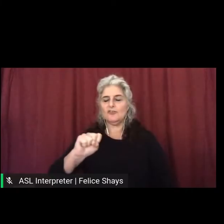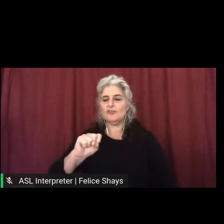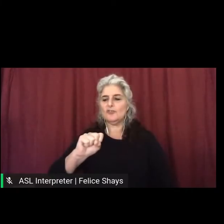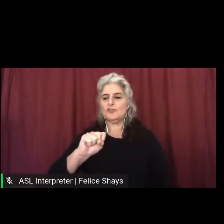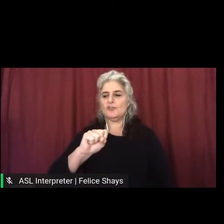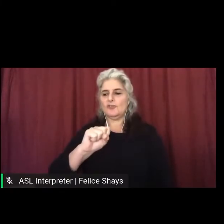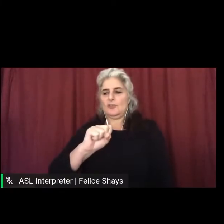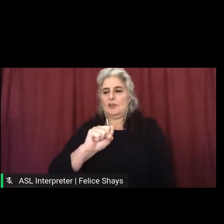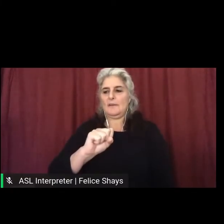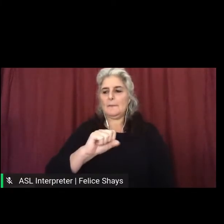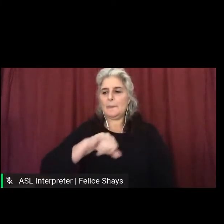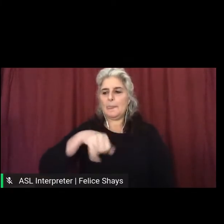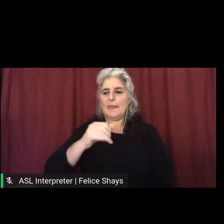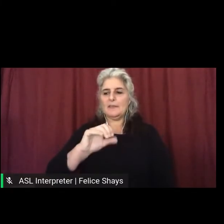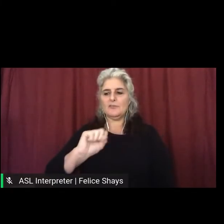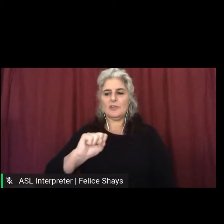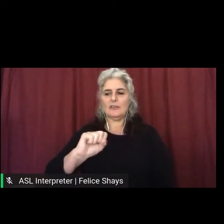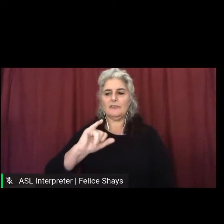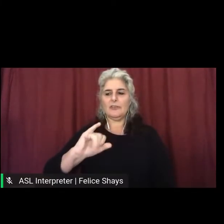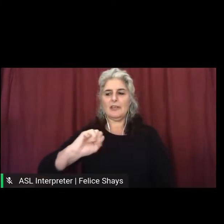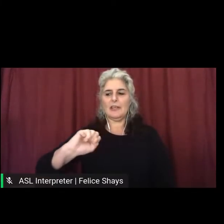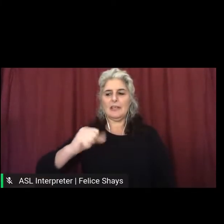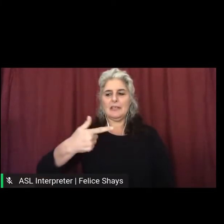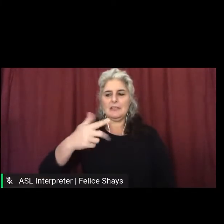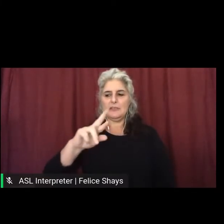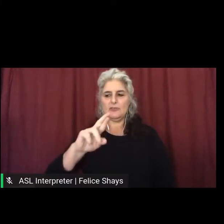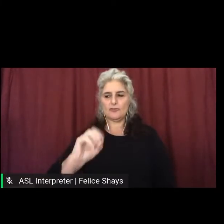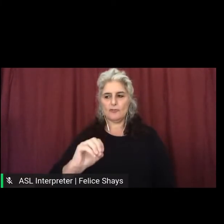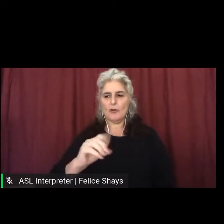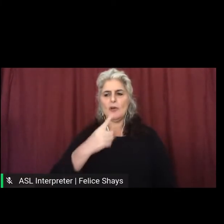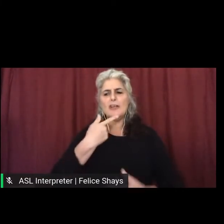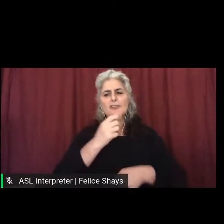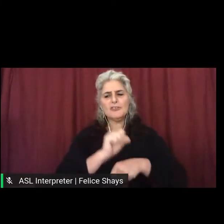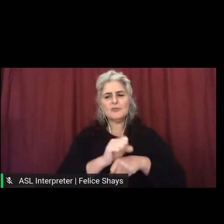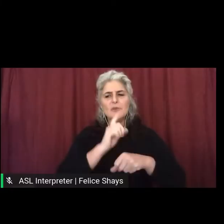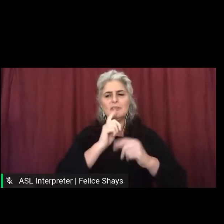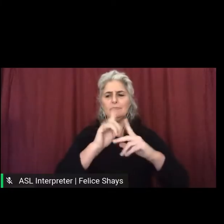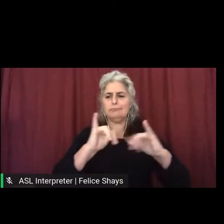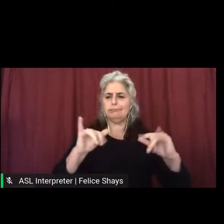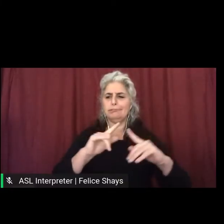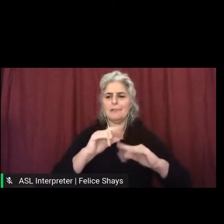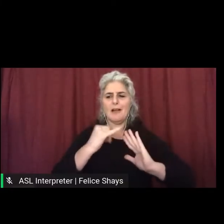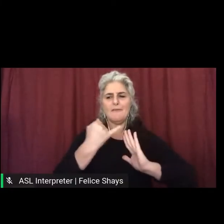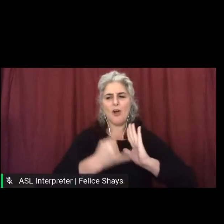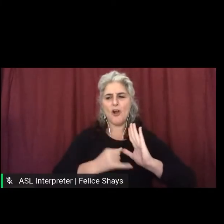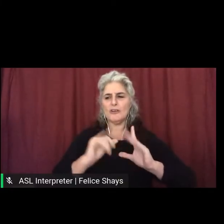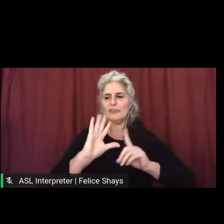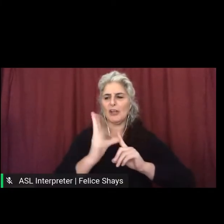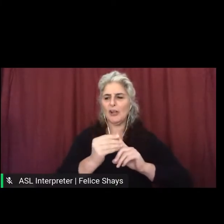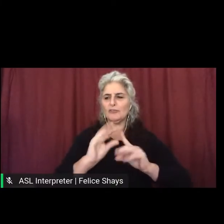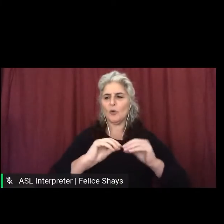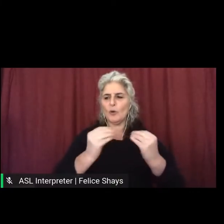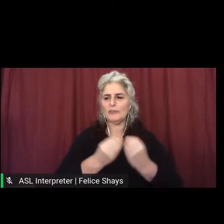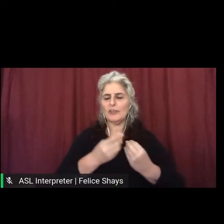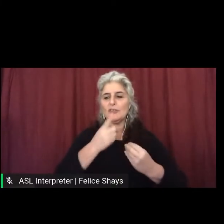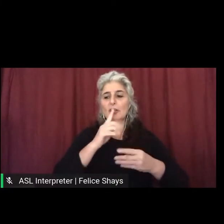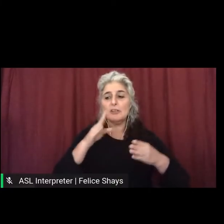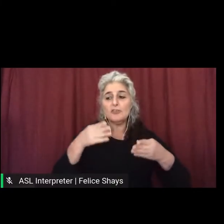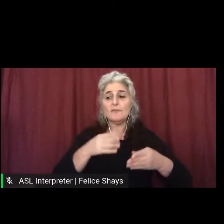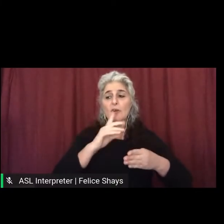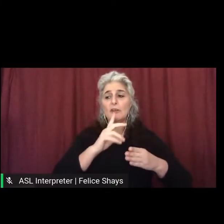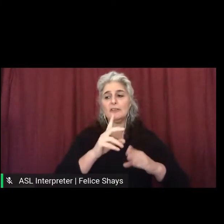cultural organizations on digital marketing strategy and implementation. Jess will be talking about organic social content,